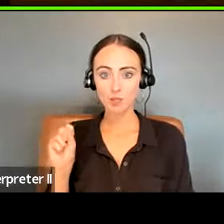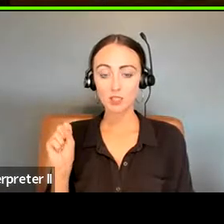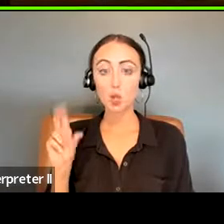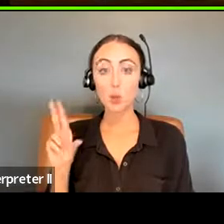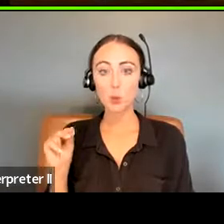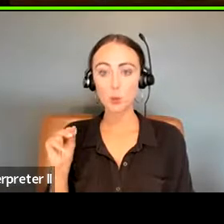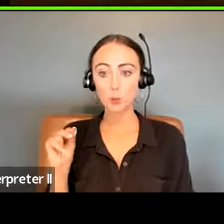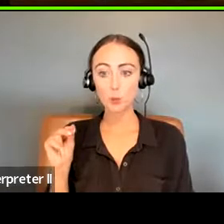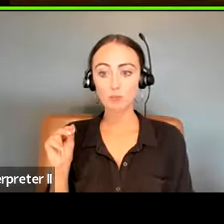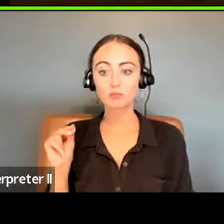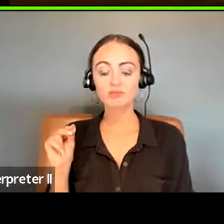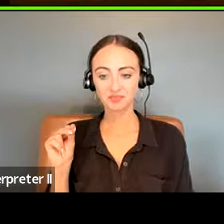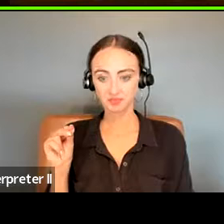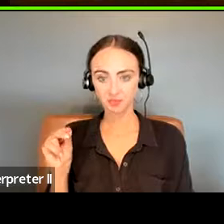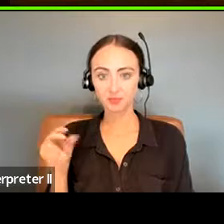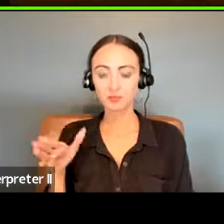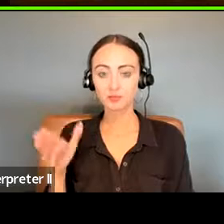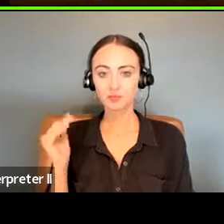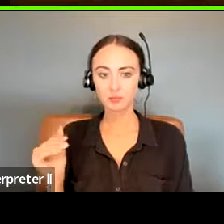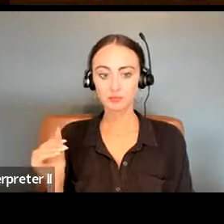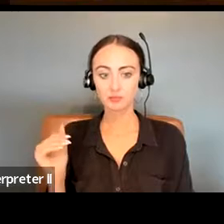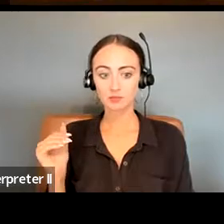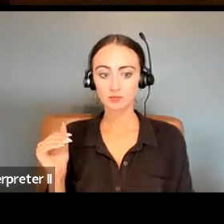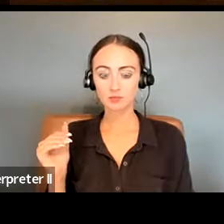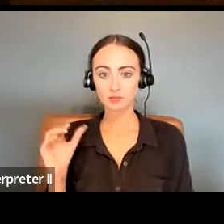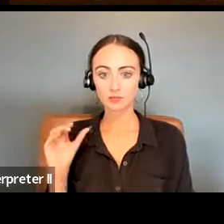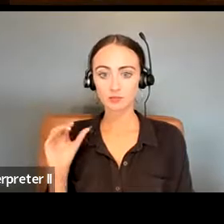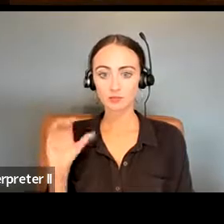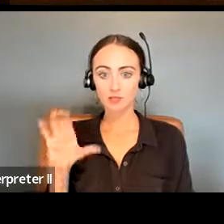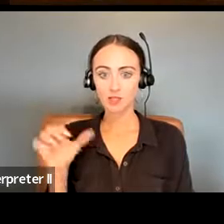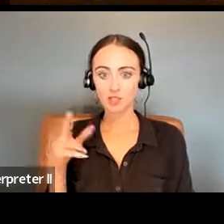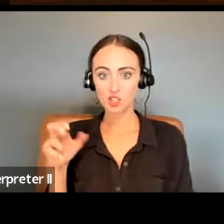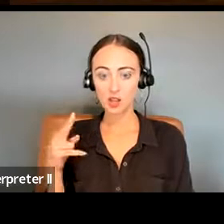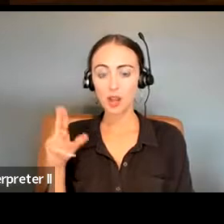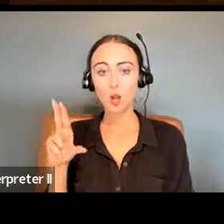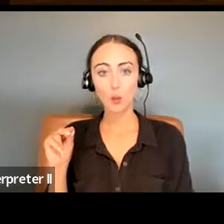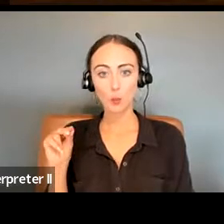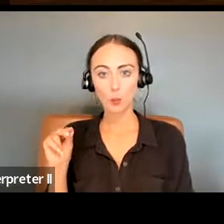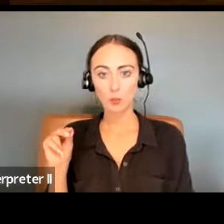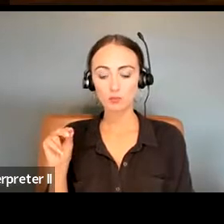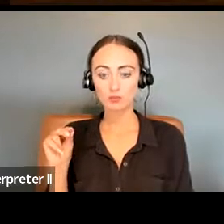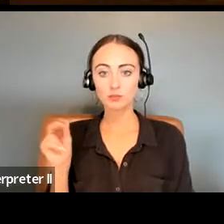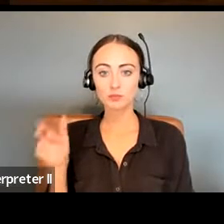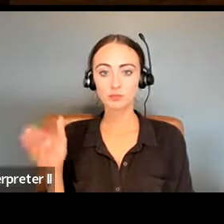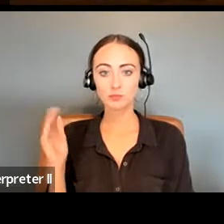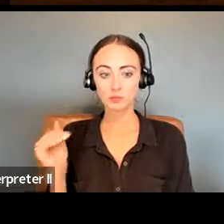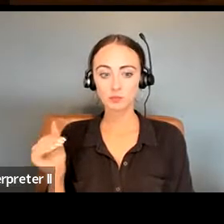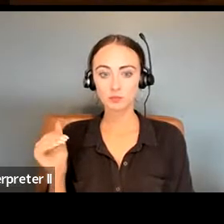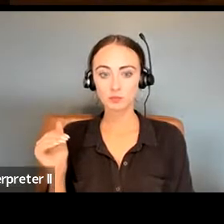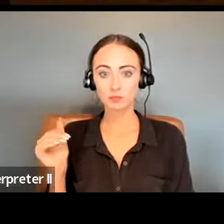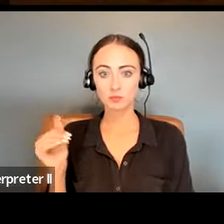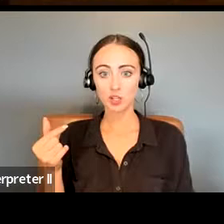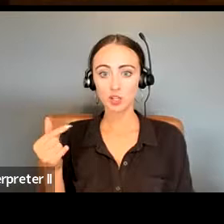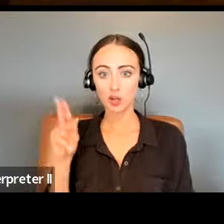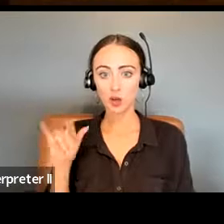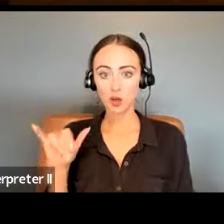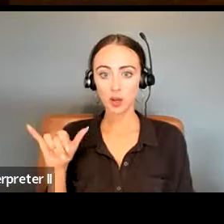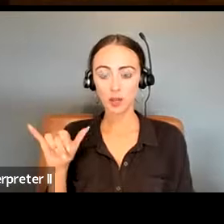No. Councilmember Bonds votes no. Councilmember Che. No. Councilmember Che votes no. And Councilmember